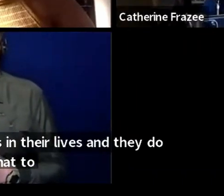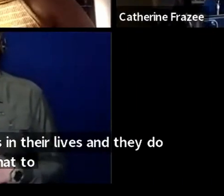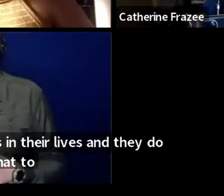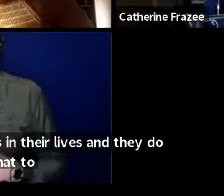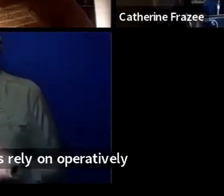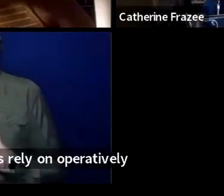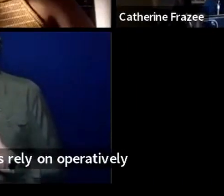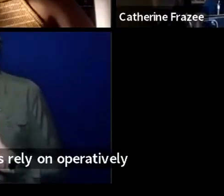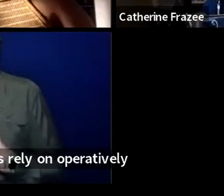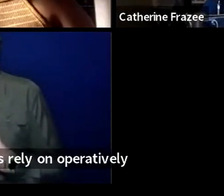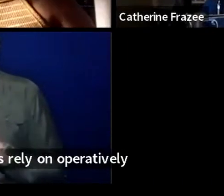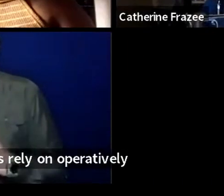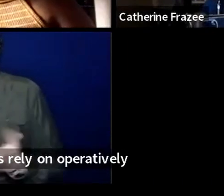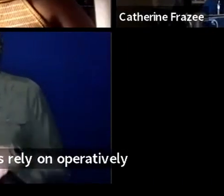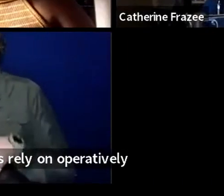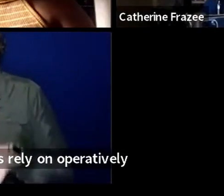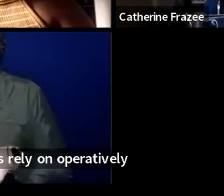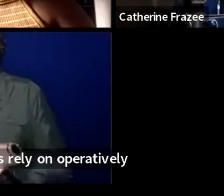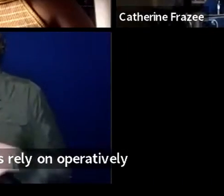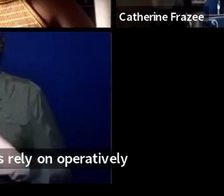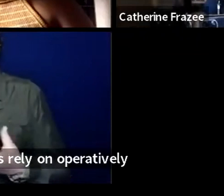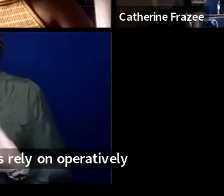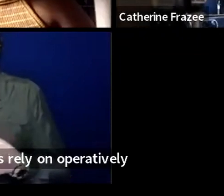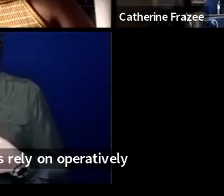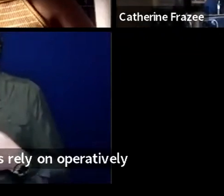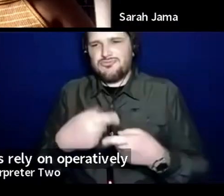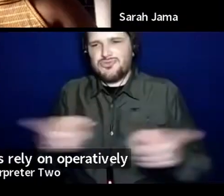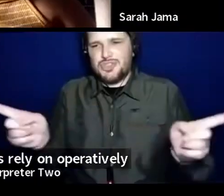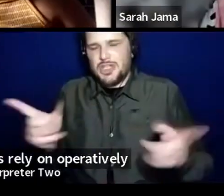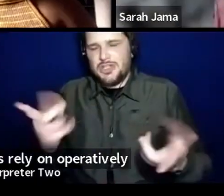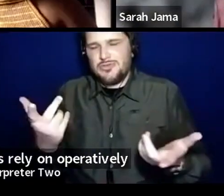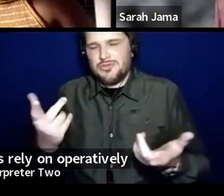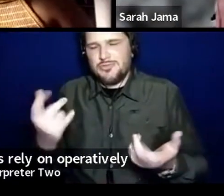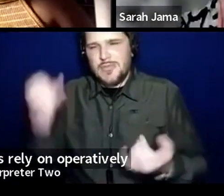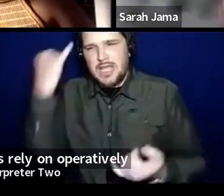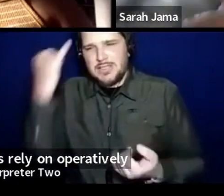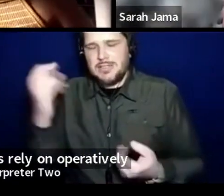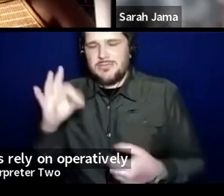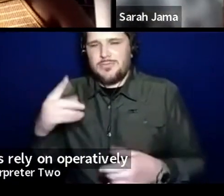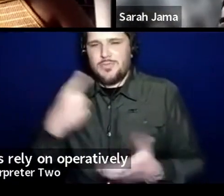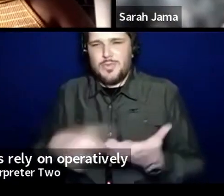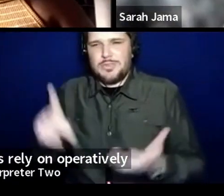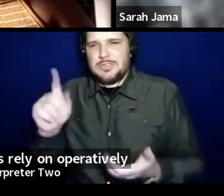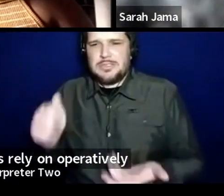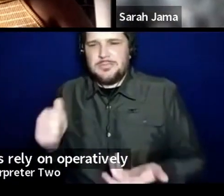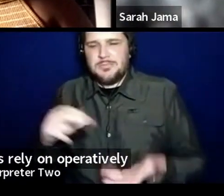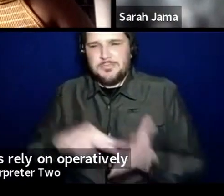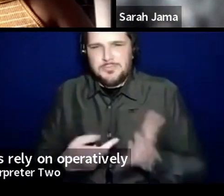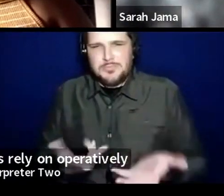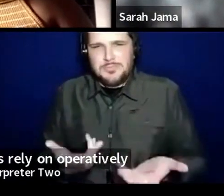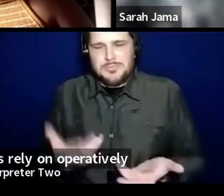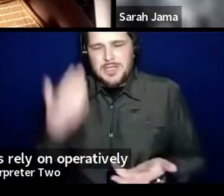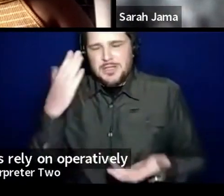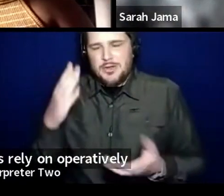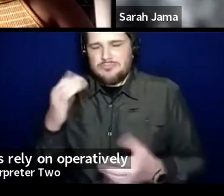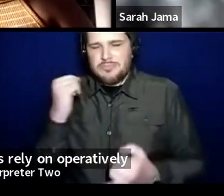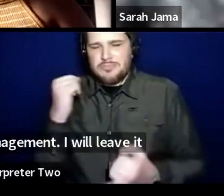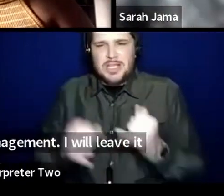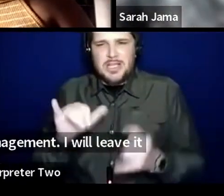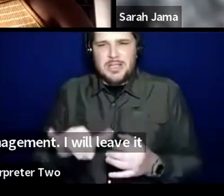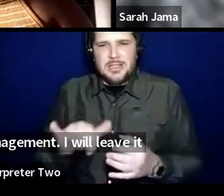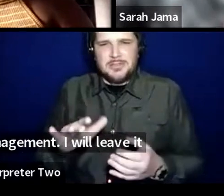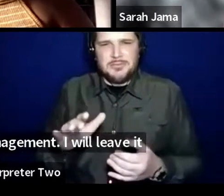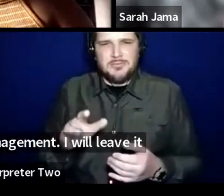micromanagement. And I'll leave it there, because I feel like everyone has thoughtful things to say on that, but it permeates